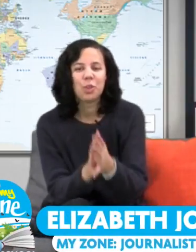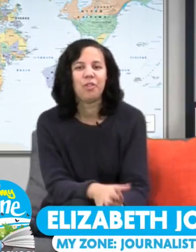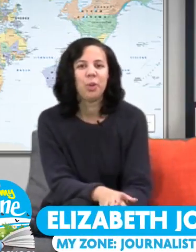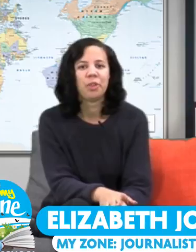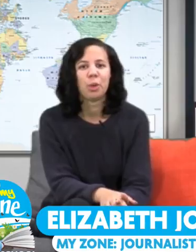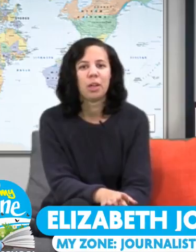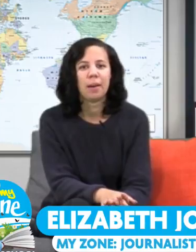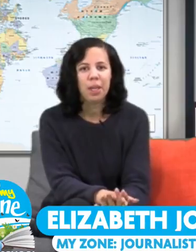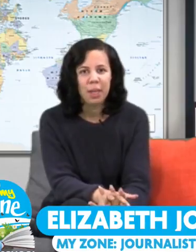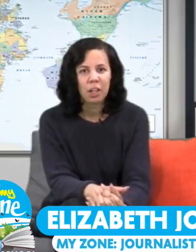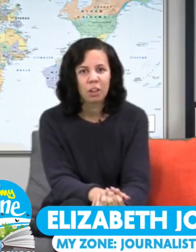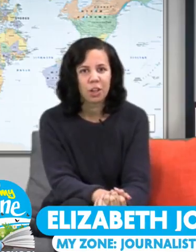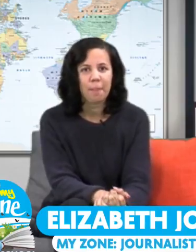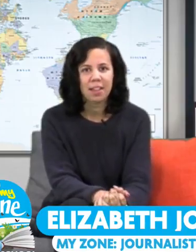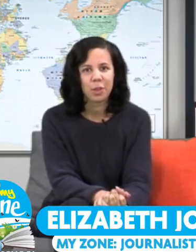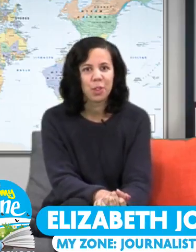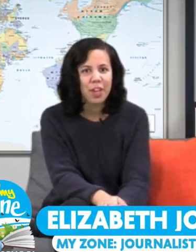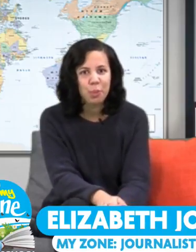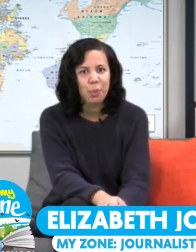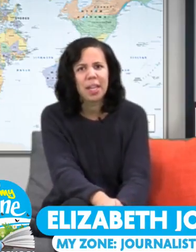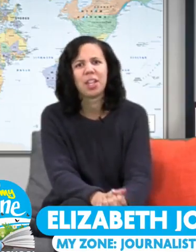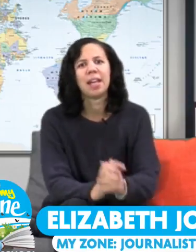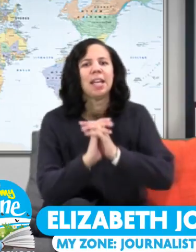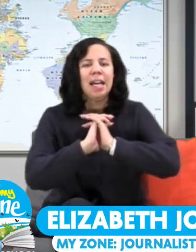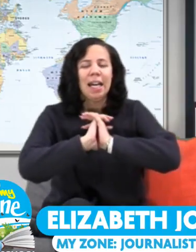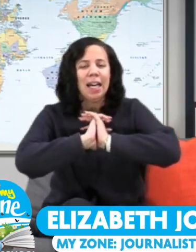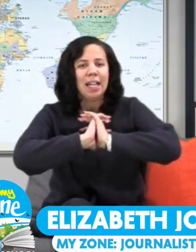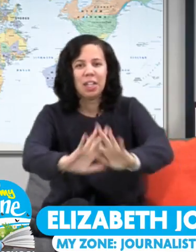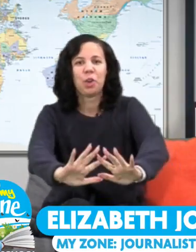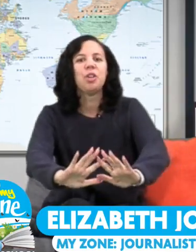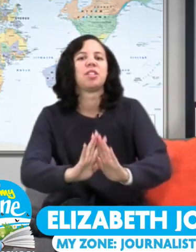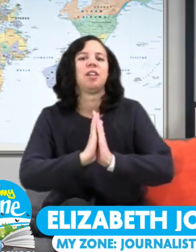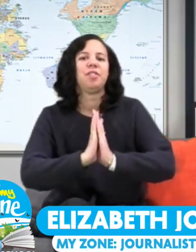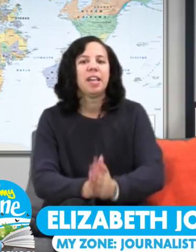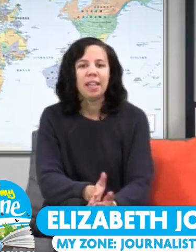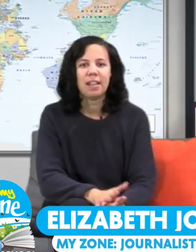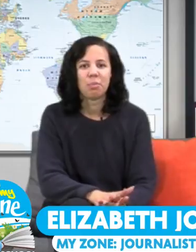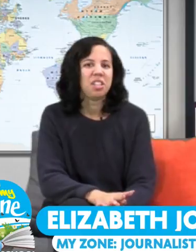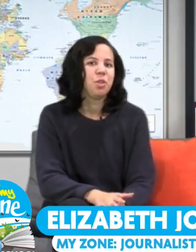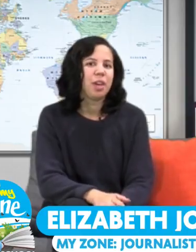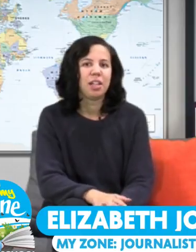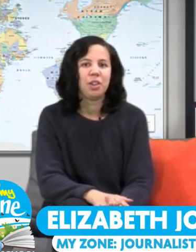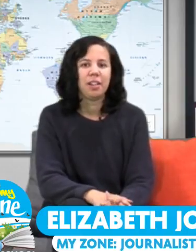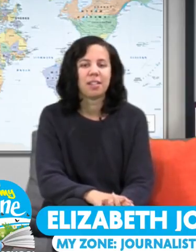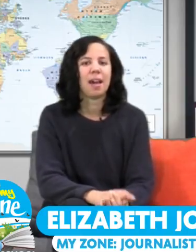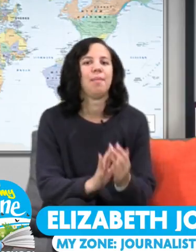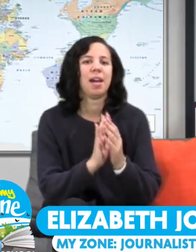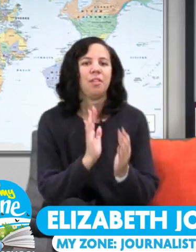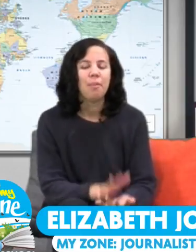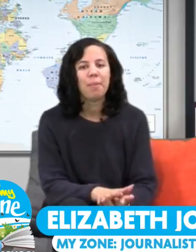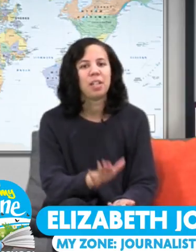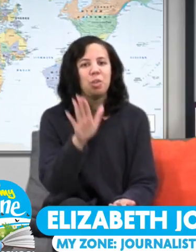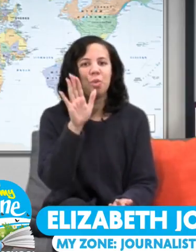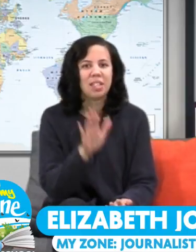you also viewer for um keeping it locked on my zones facebook page and enjoy yourself take in as much as you can during this time